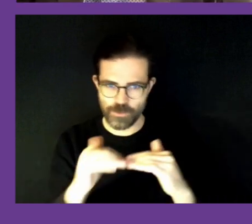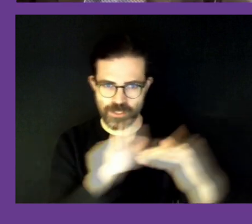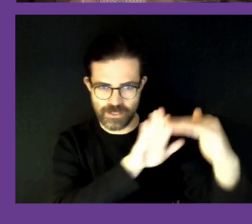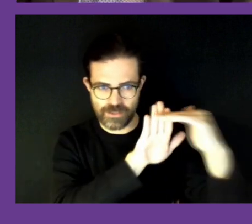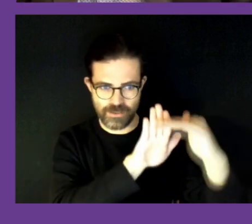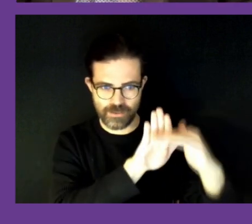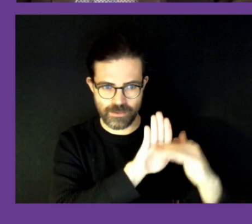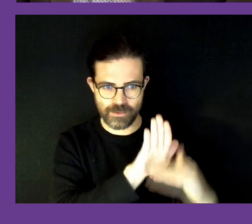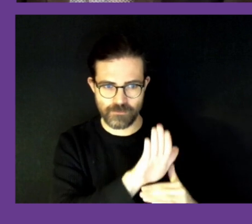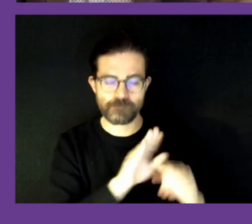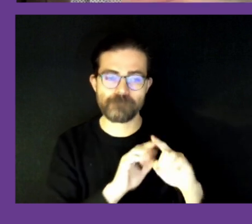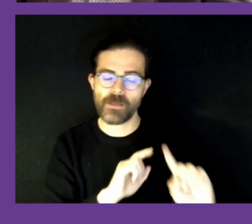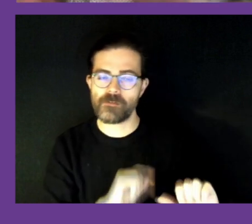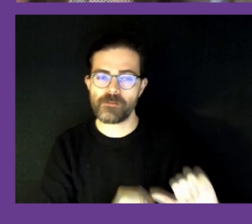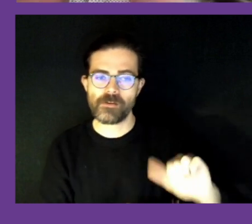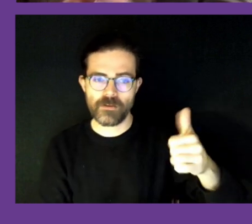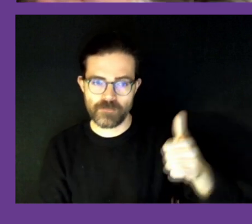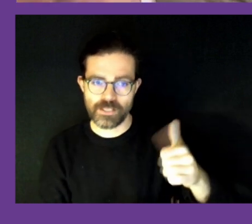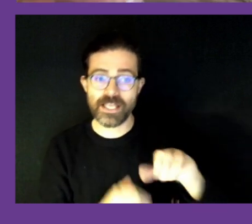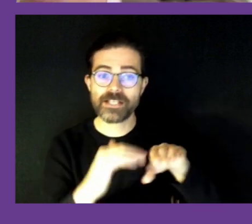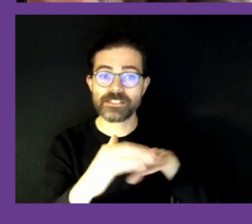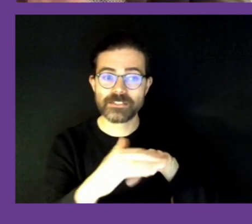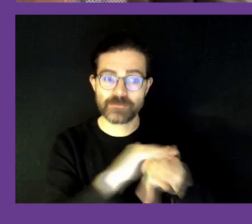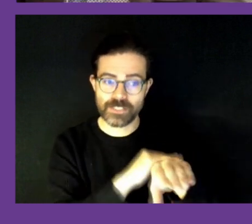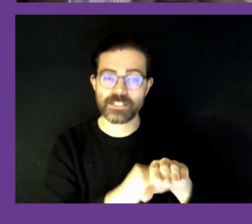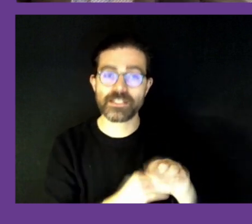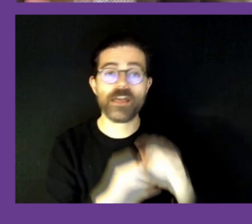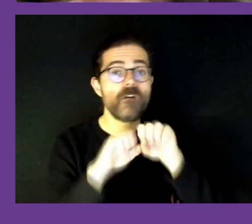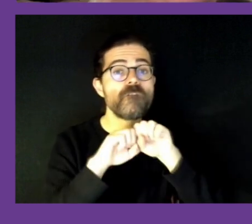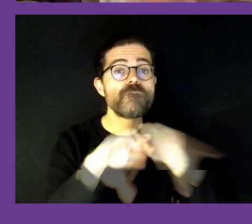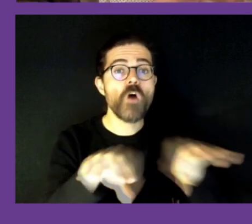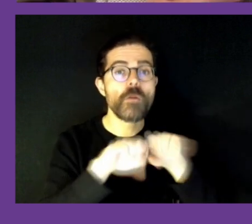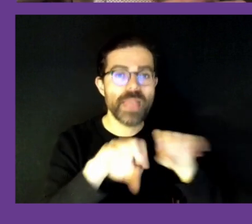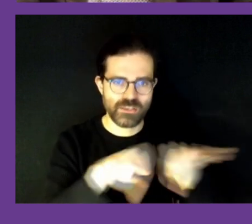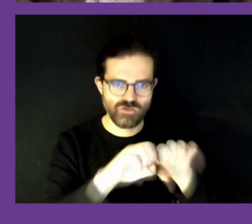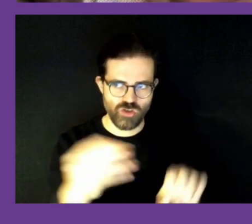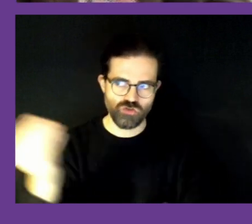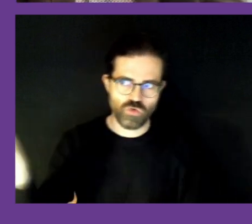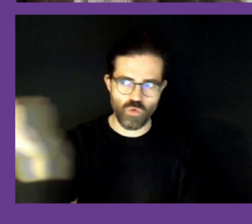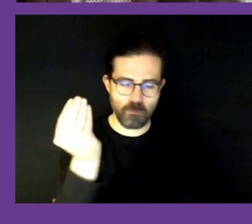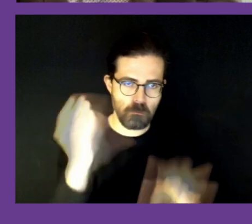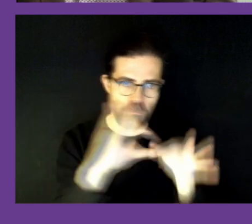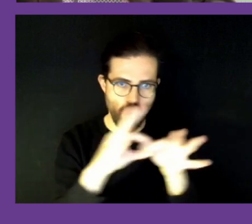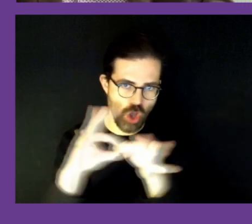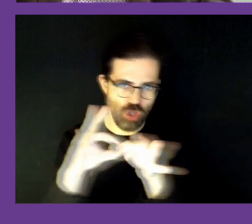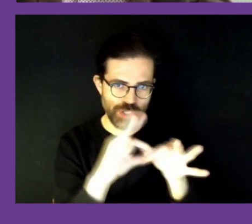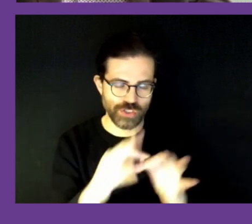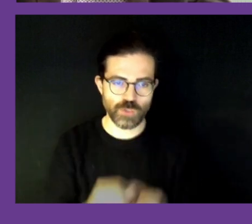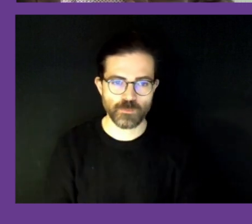of non-information related to non-ICT information related to products, which is being drafted